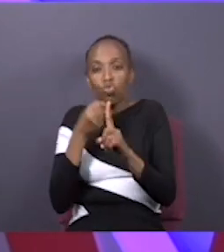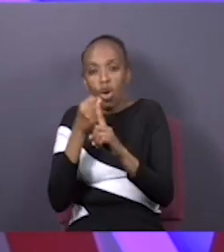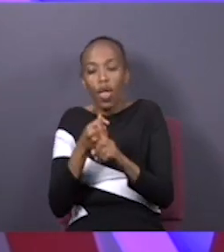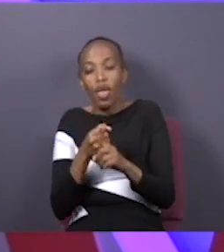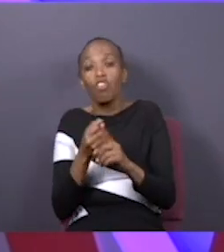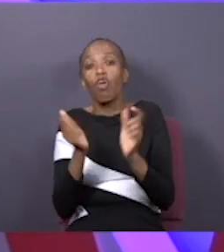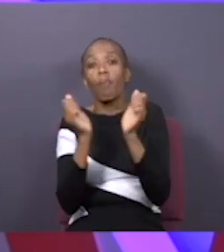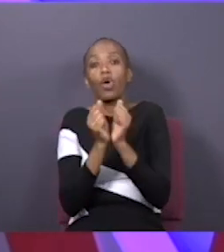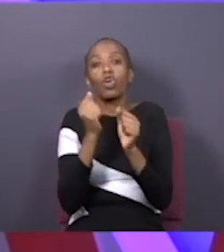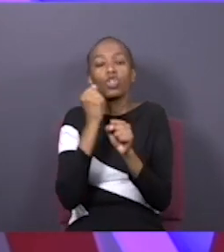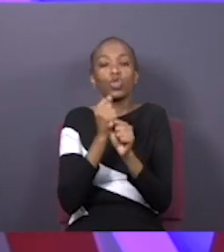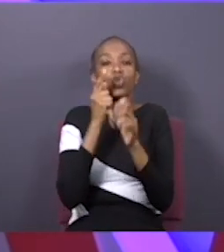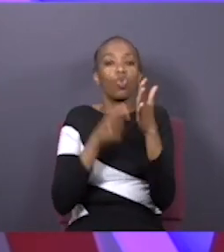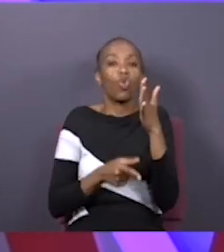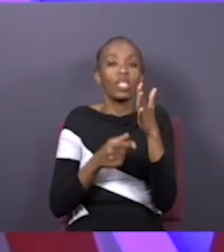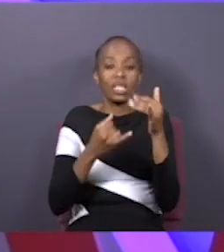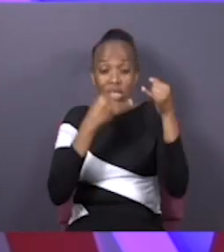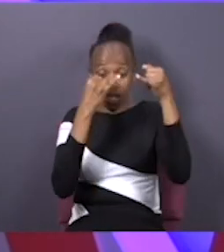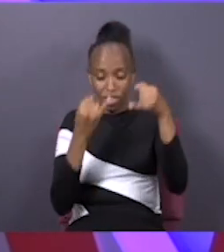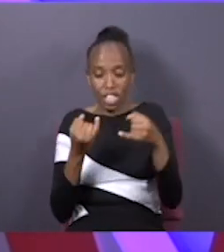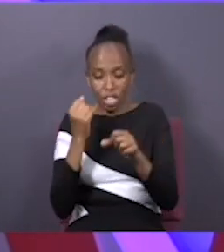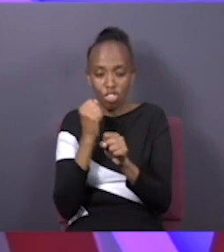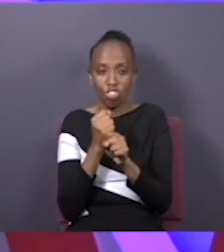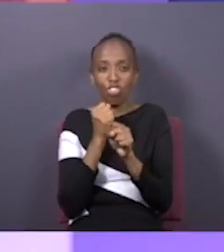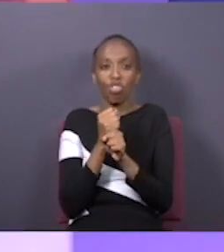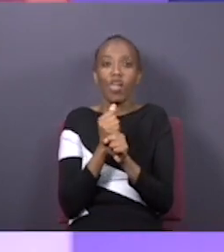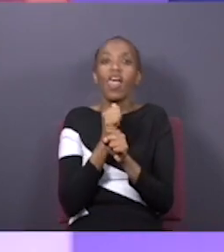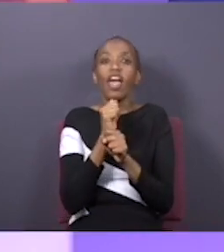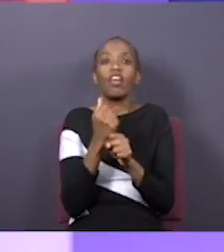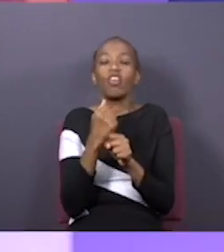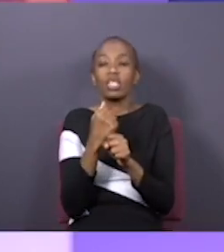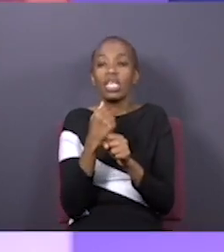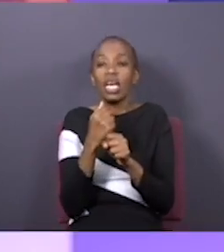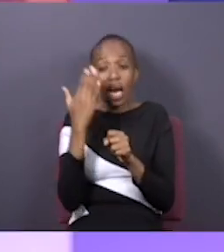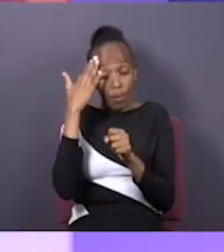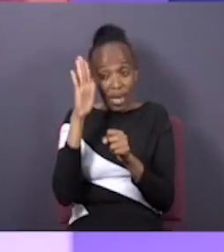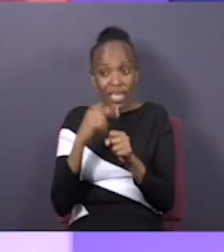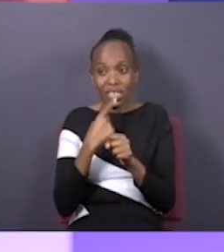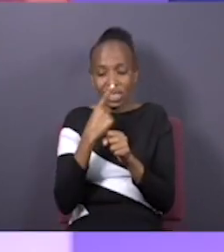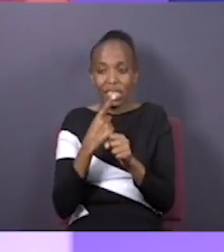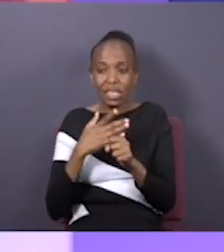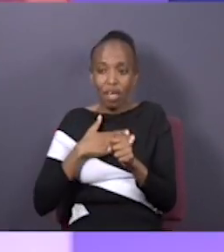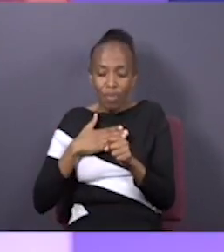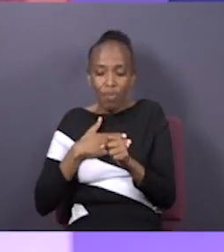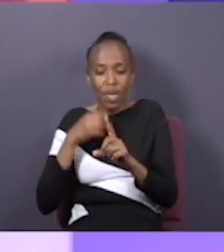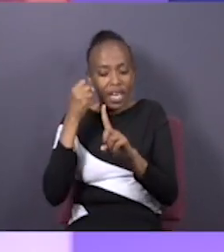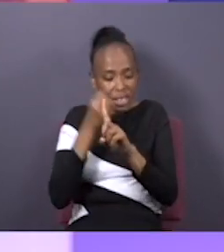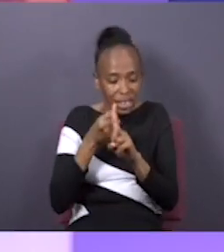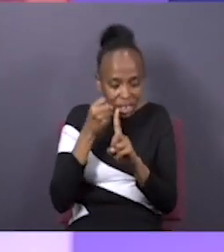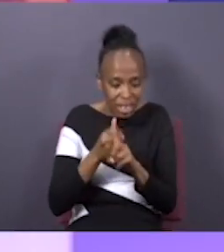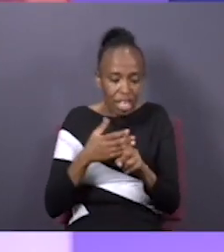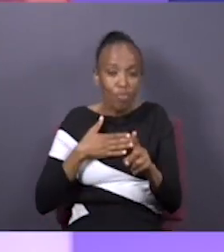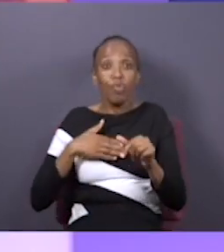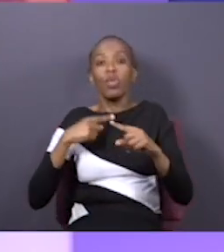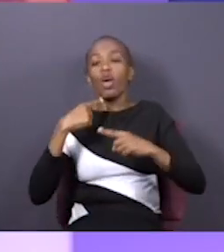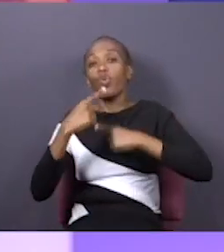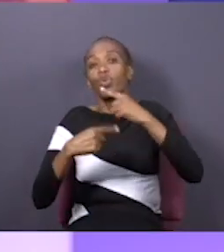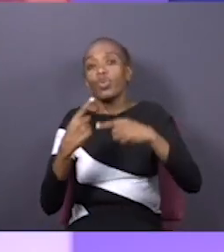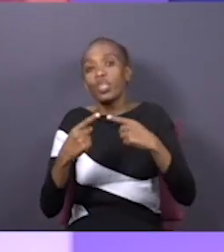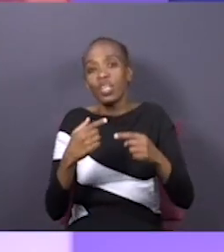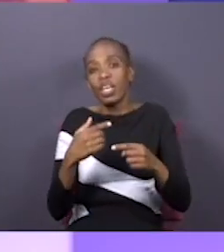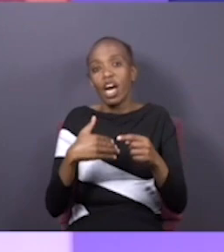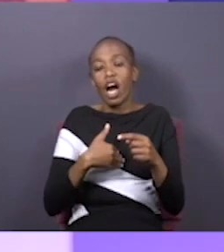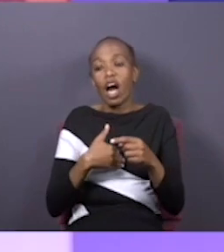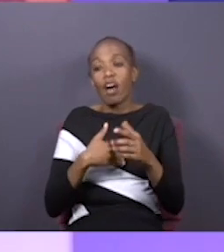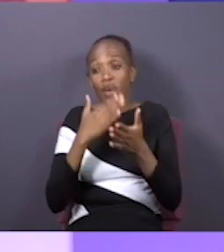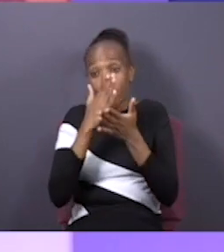him to do what he is invited to do. And note, he says, I do, I strain, I press on. So